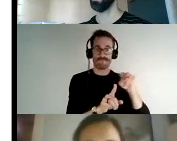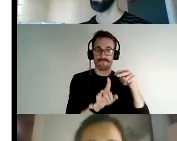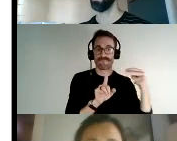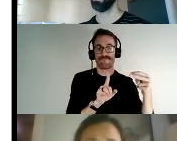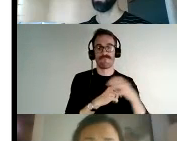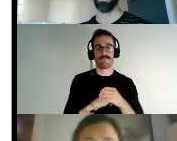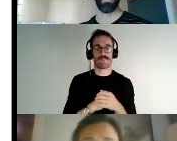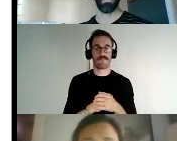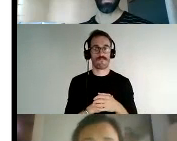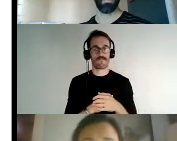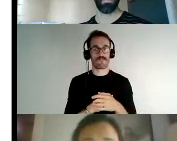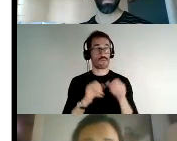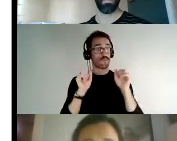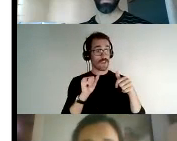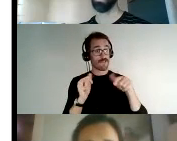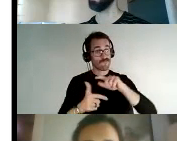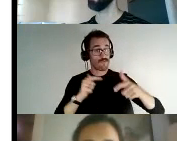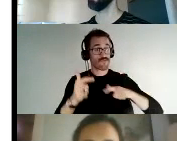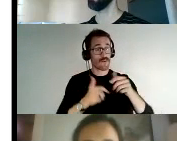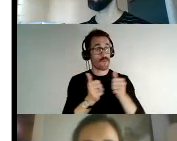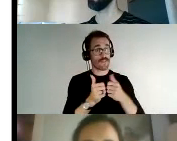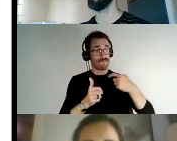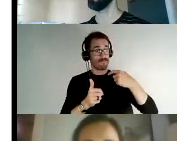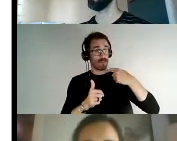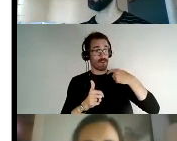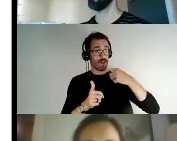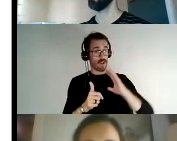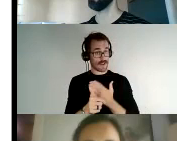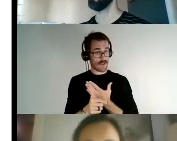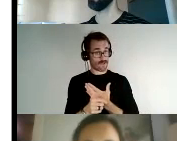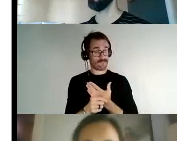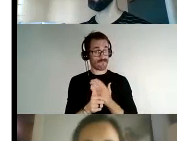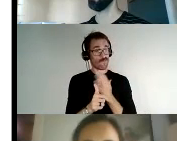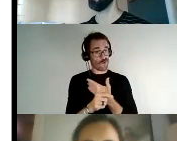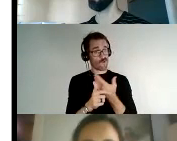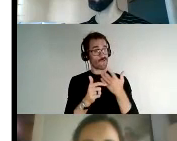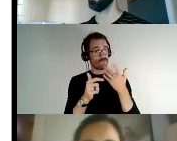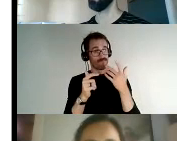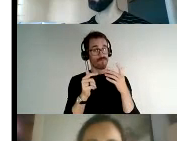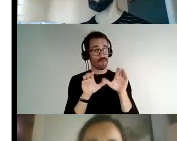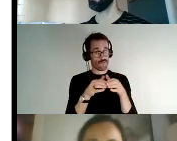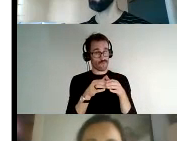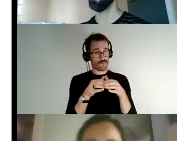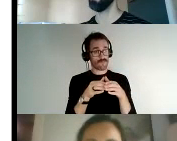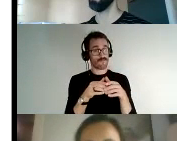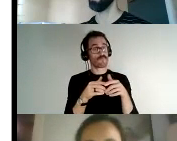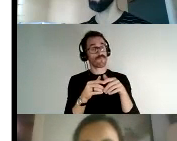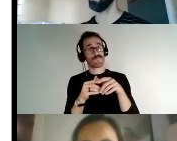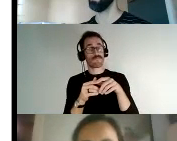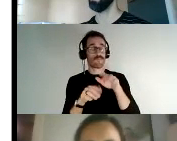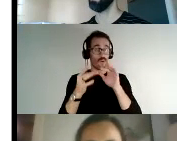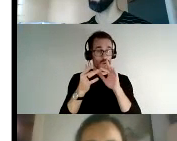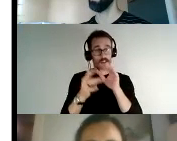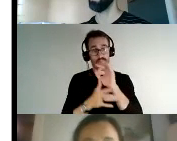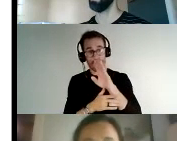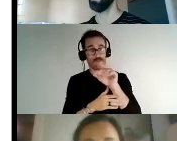Do interact with us through Twitter and Facebook, email us. We really loved hearing from you. And now I'm delighted